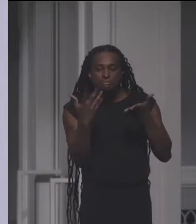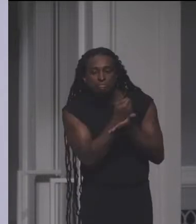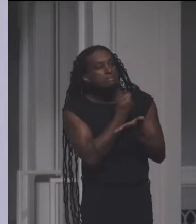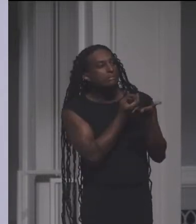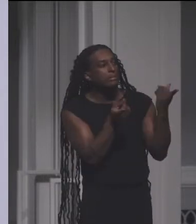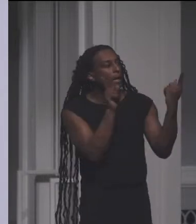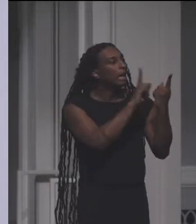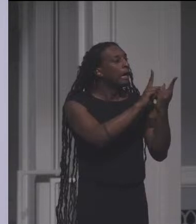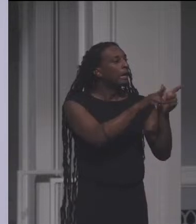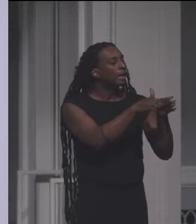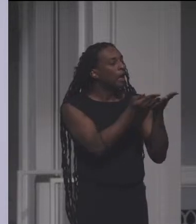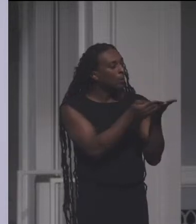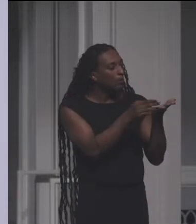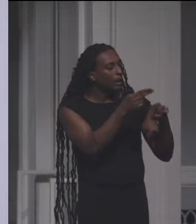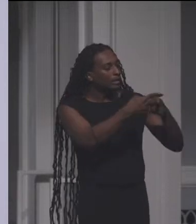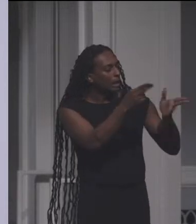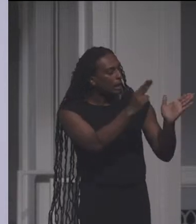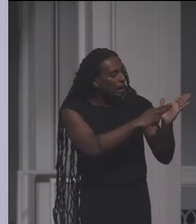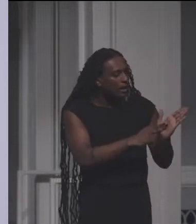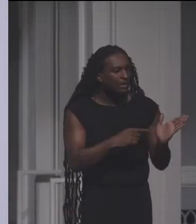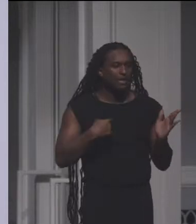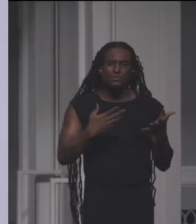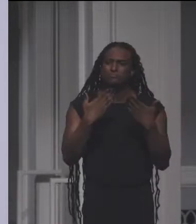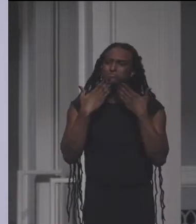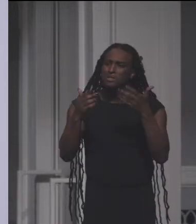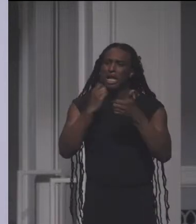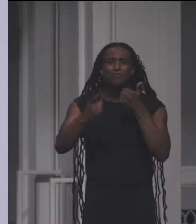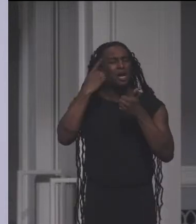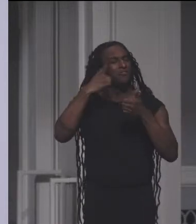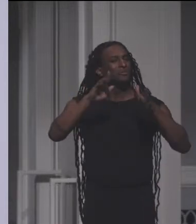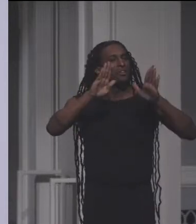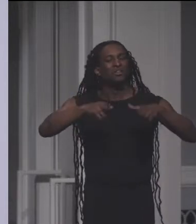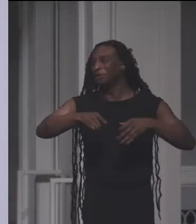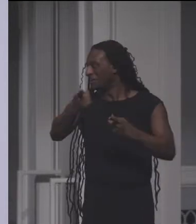Nicola, I want to thank everyone who sent these great questions.